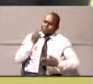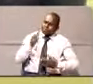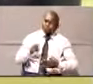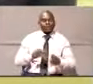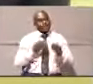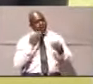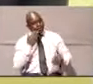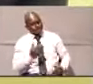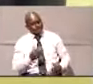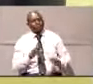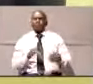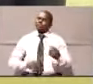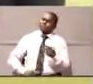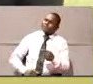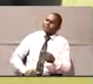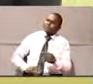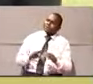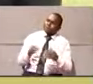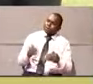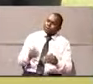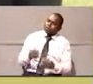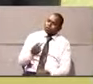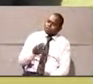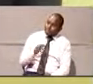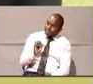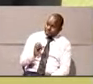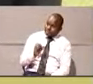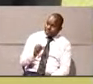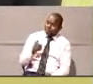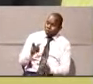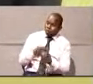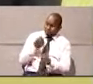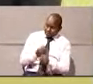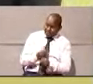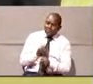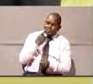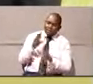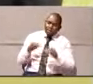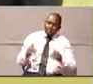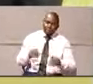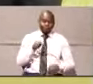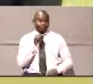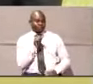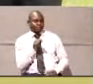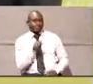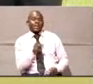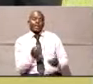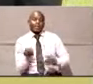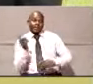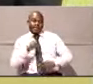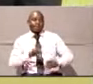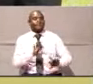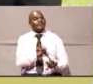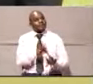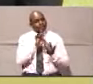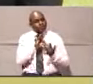you. How do you look at this day, 28th August 2019? This day is very special. The reason